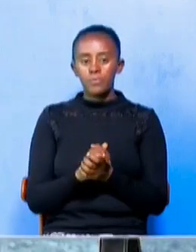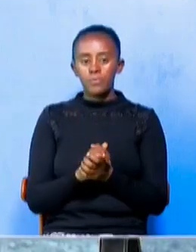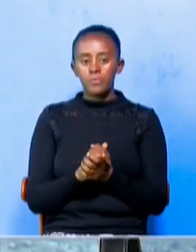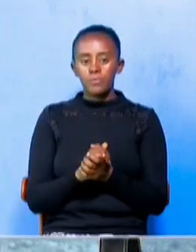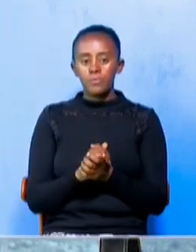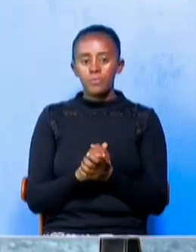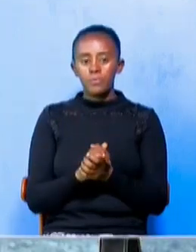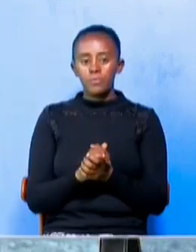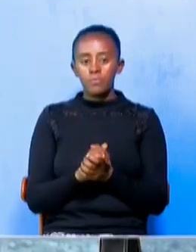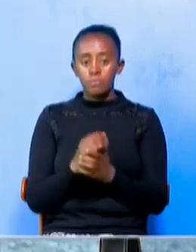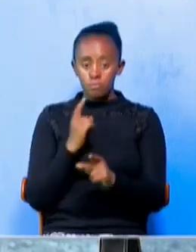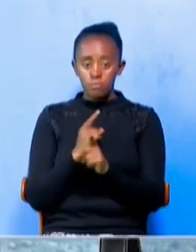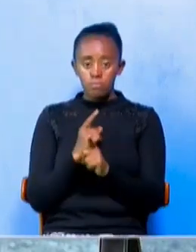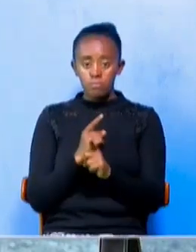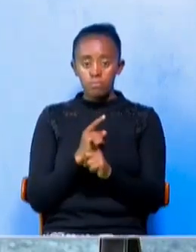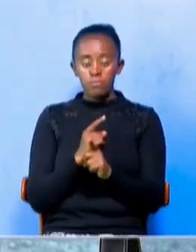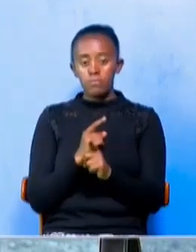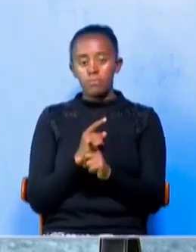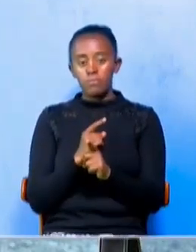Right?